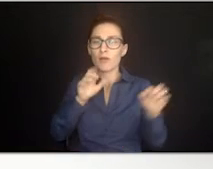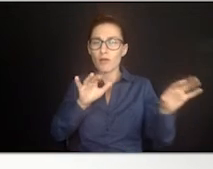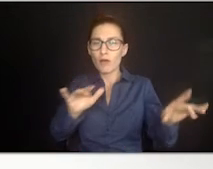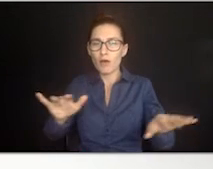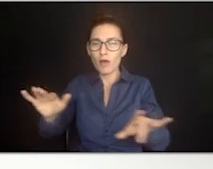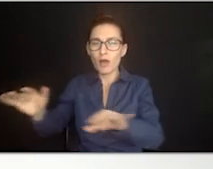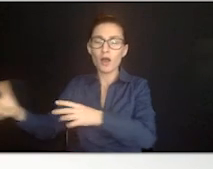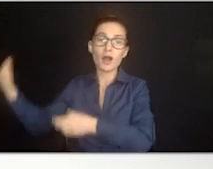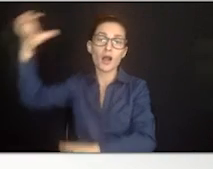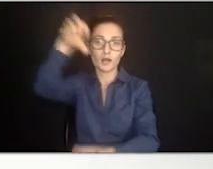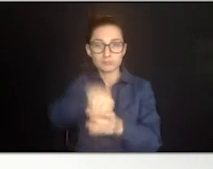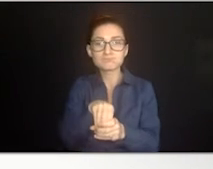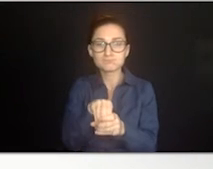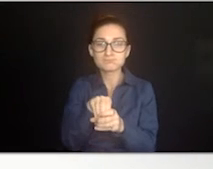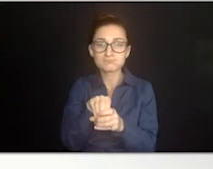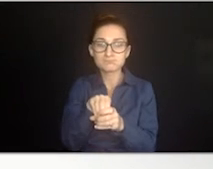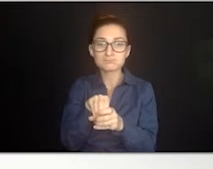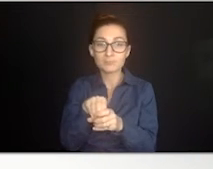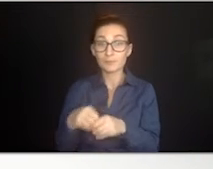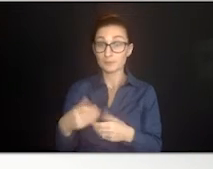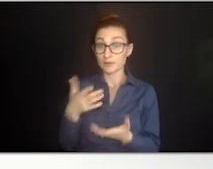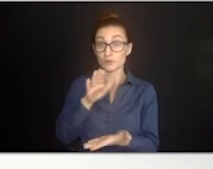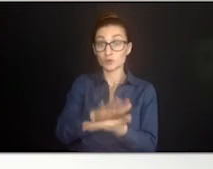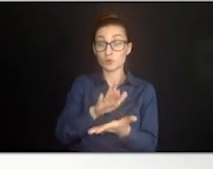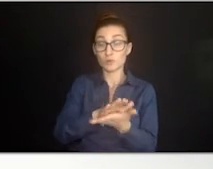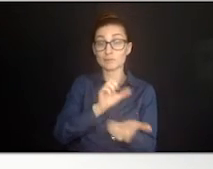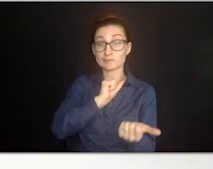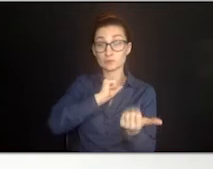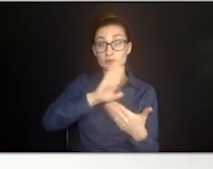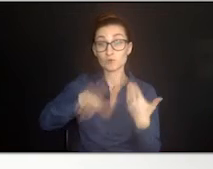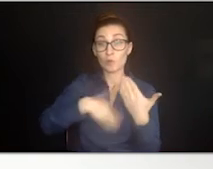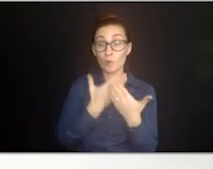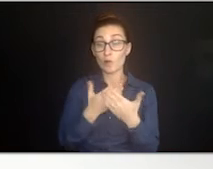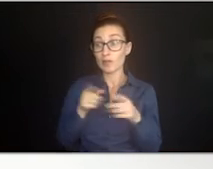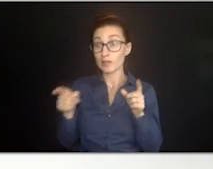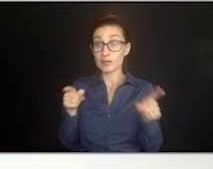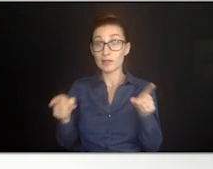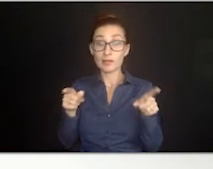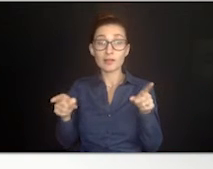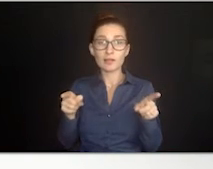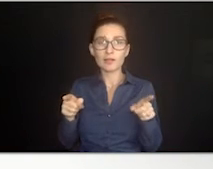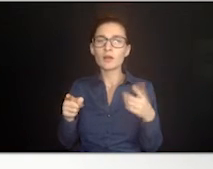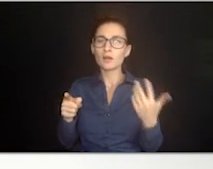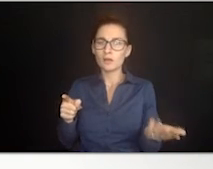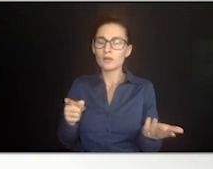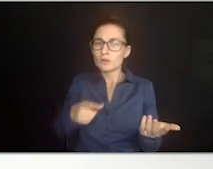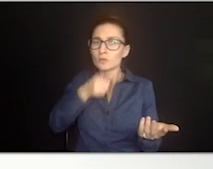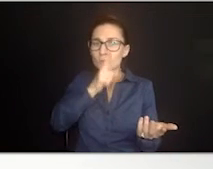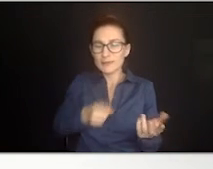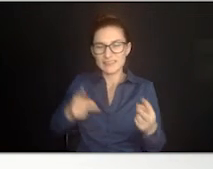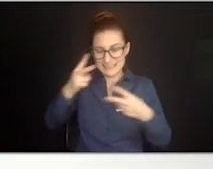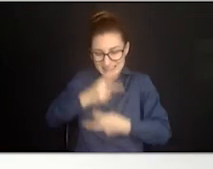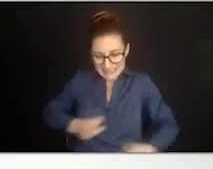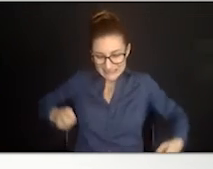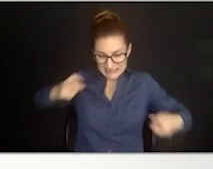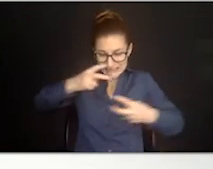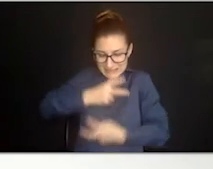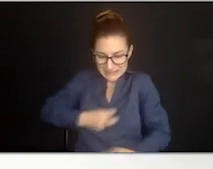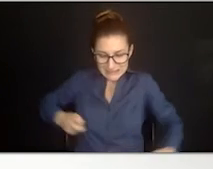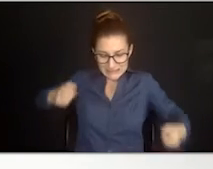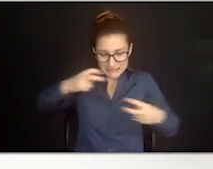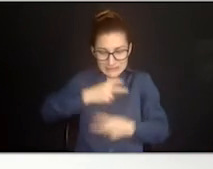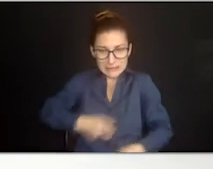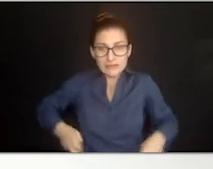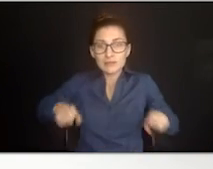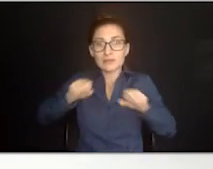there. So a school who addresses these indicators and a district who addresses these indicators, they're really looking and can